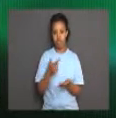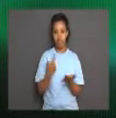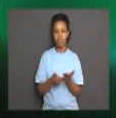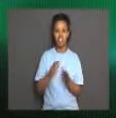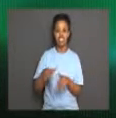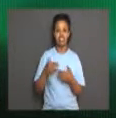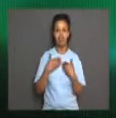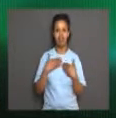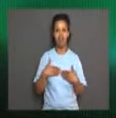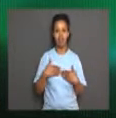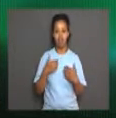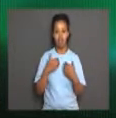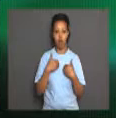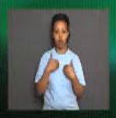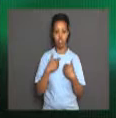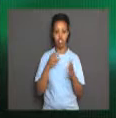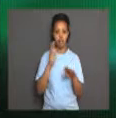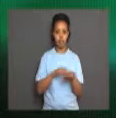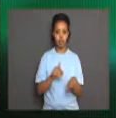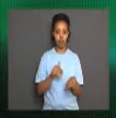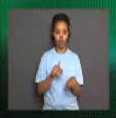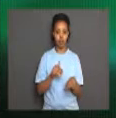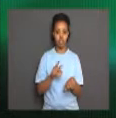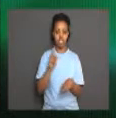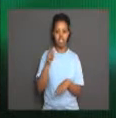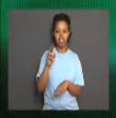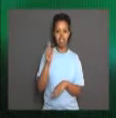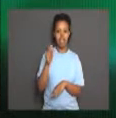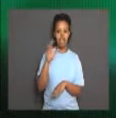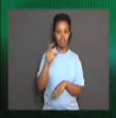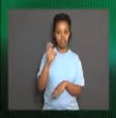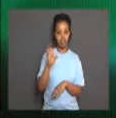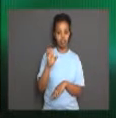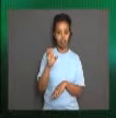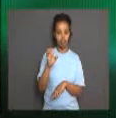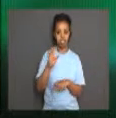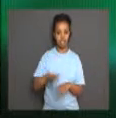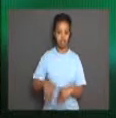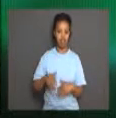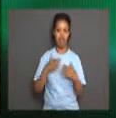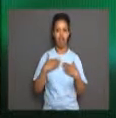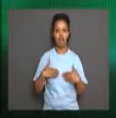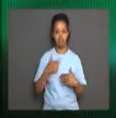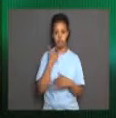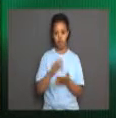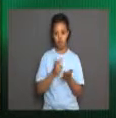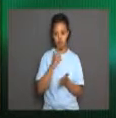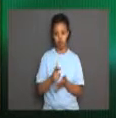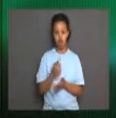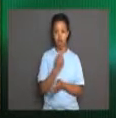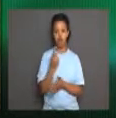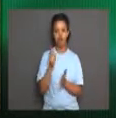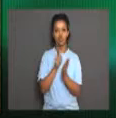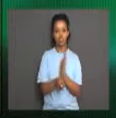this category are called trace fossils. Some examples of